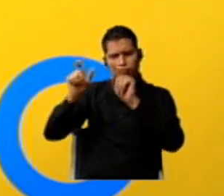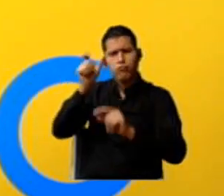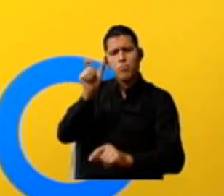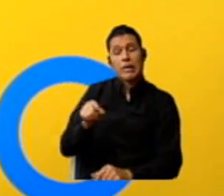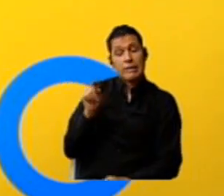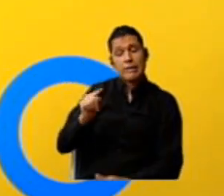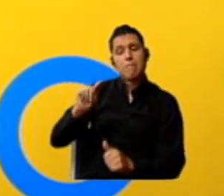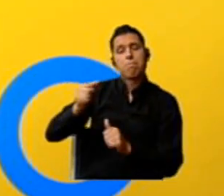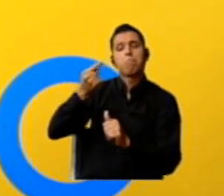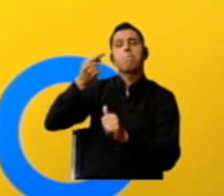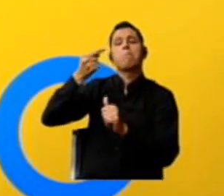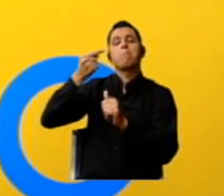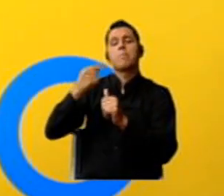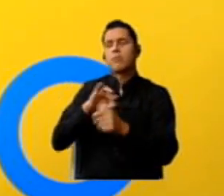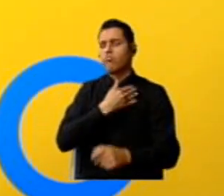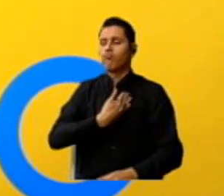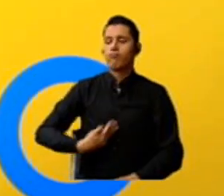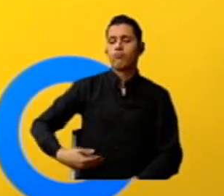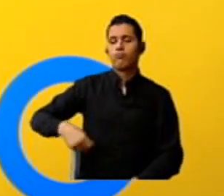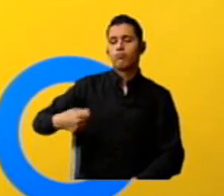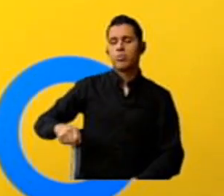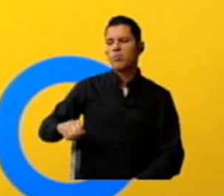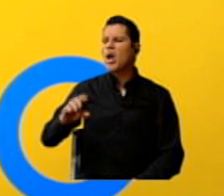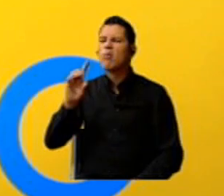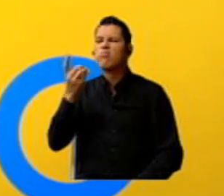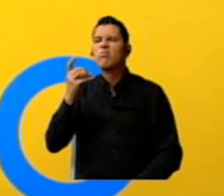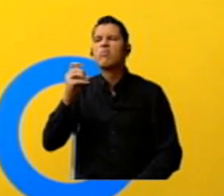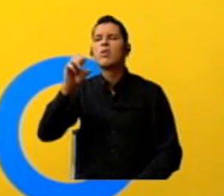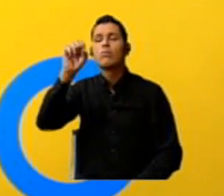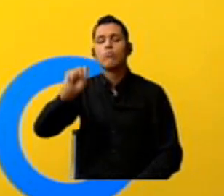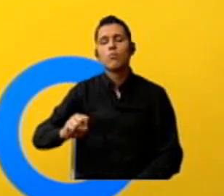first elected president in South Africa.